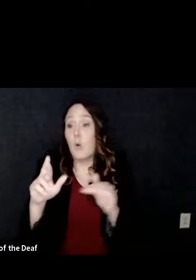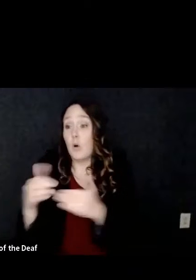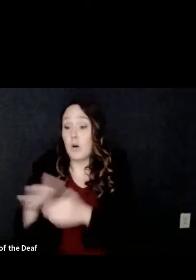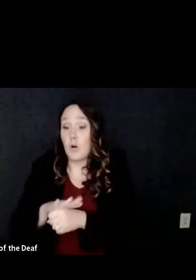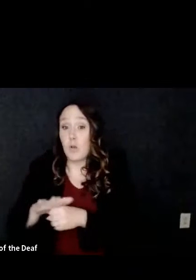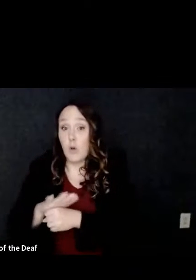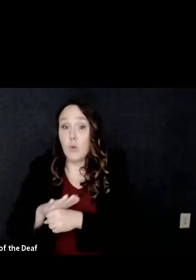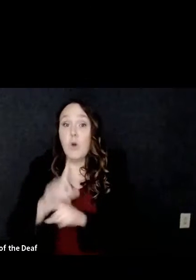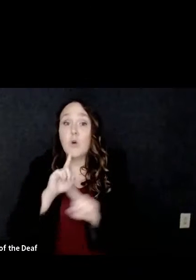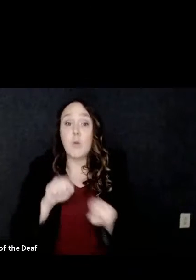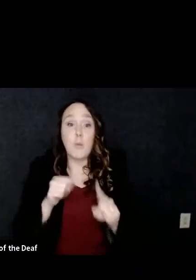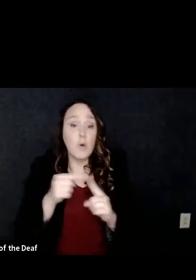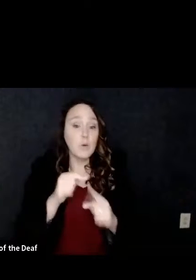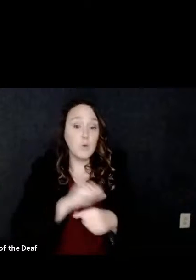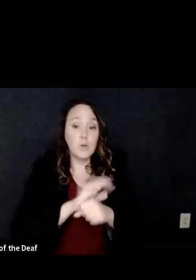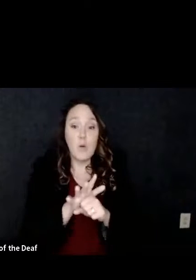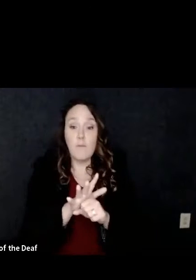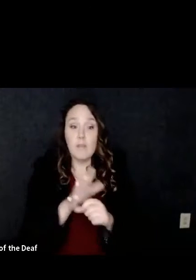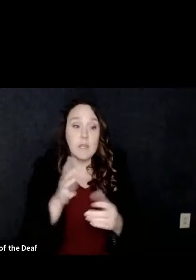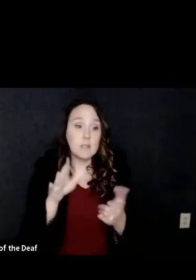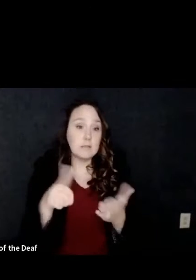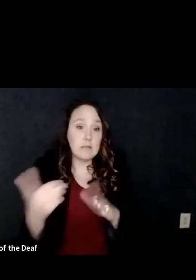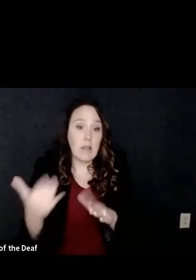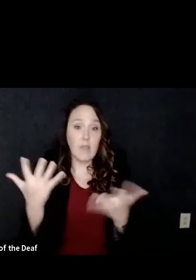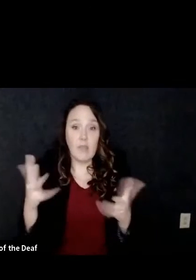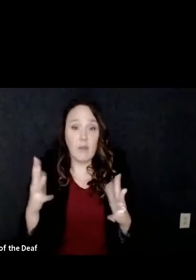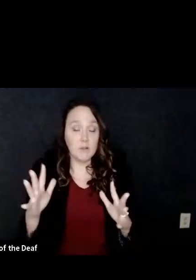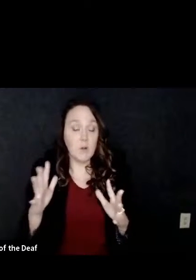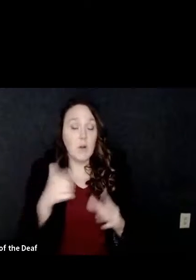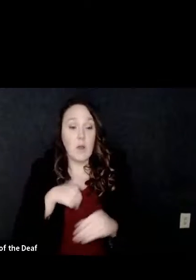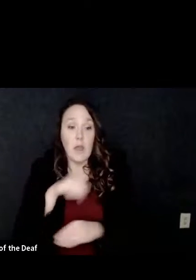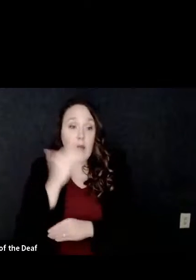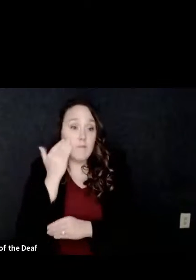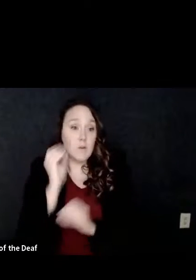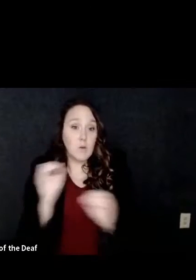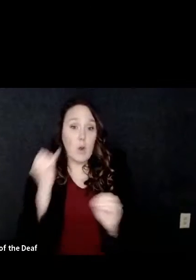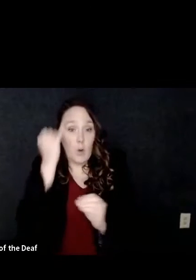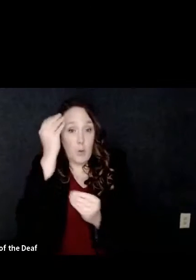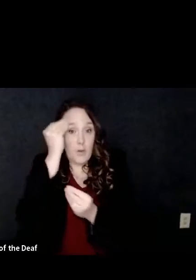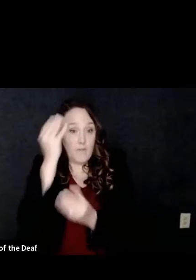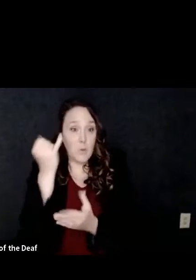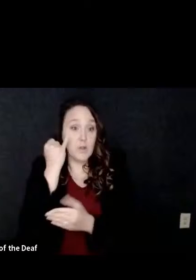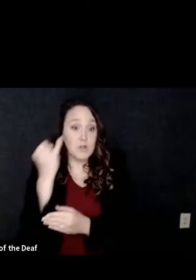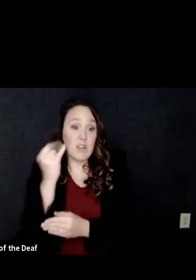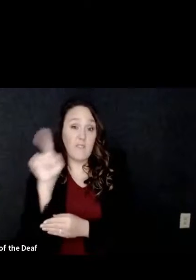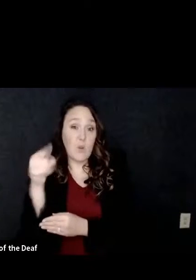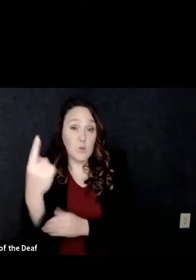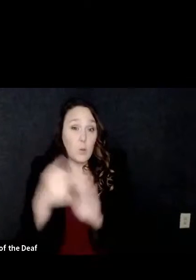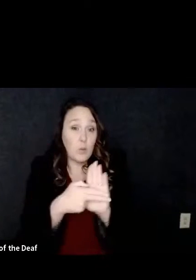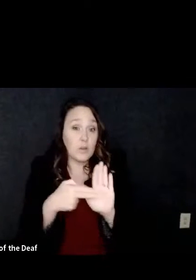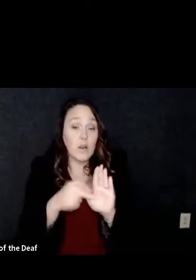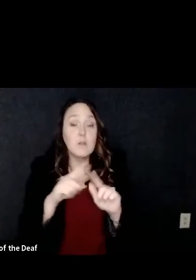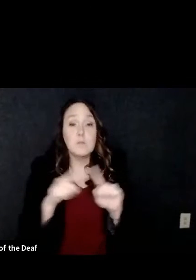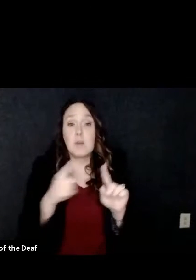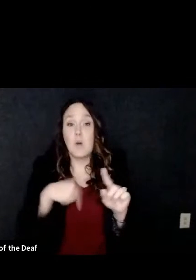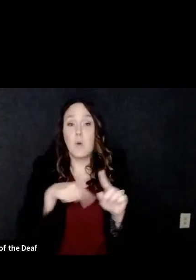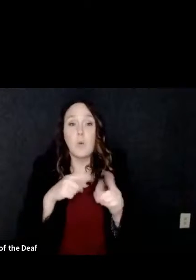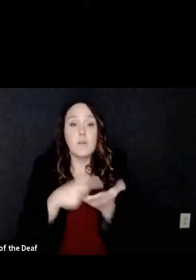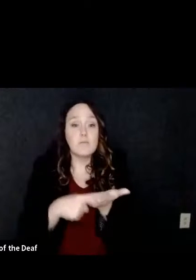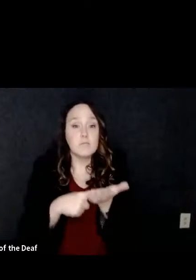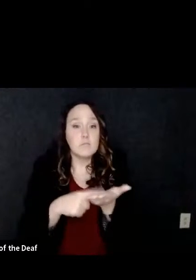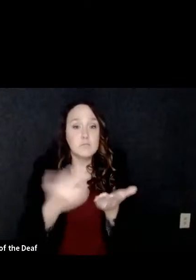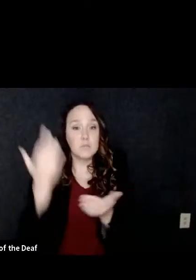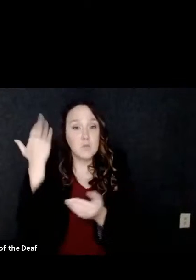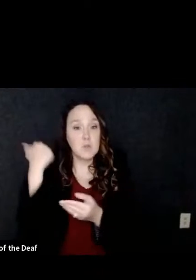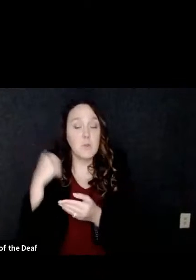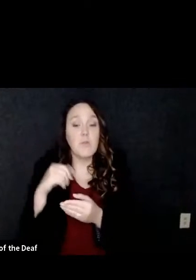reported to us as a COVID death. I don't have the information on if that was the only diagnosis, but we've talked about this a lot before, that